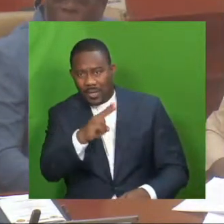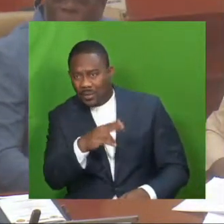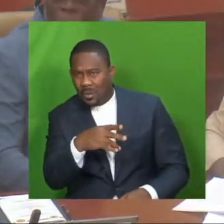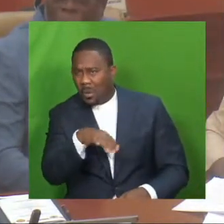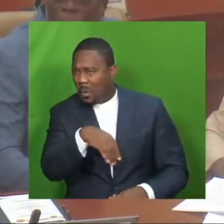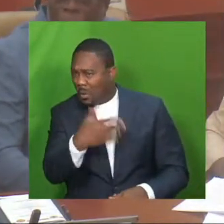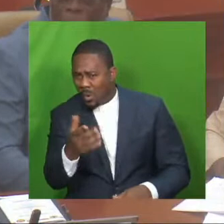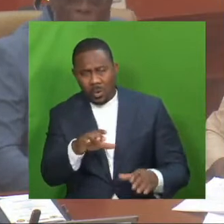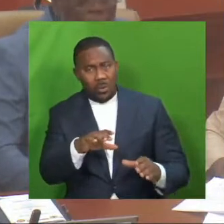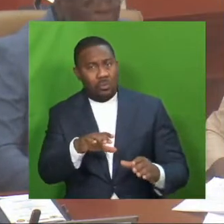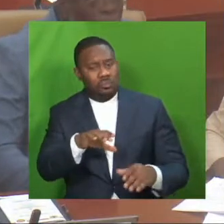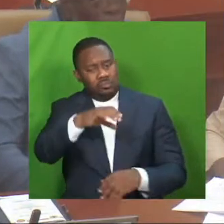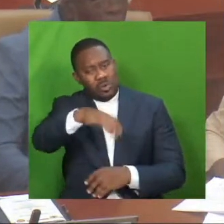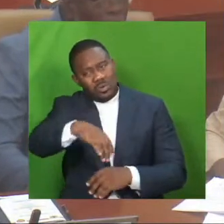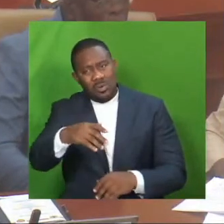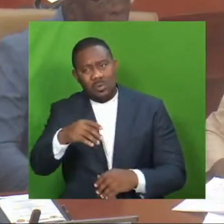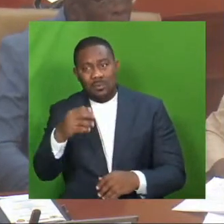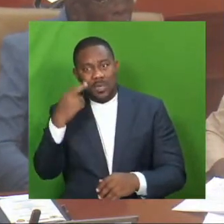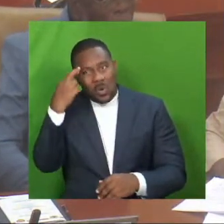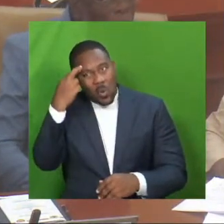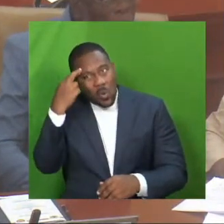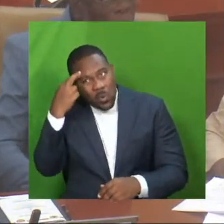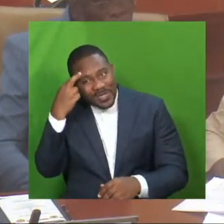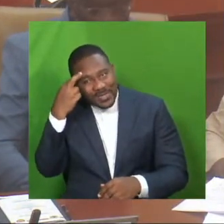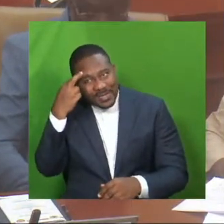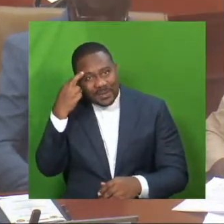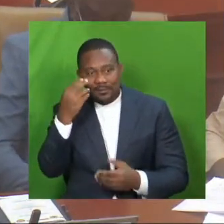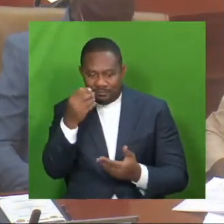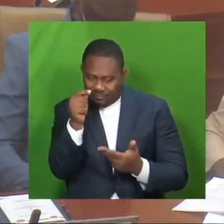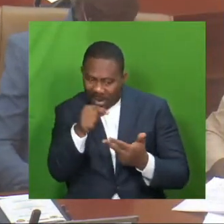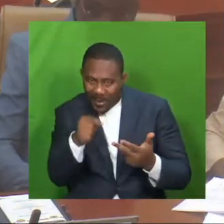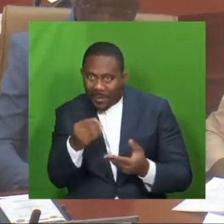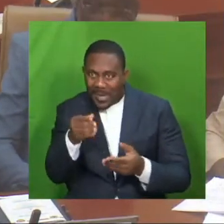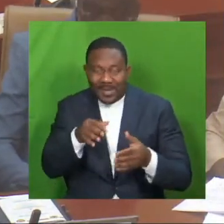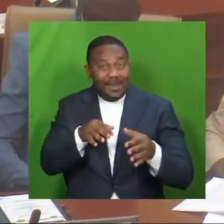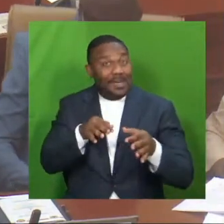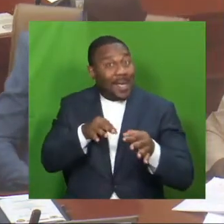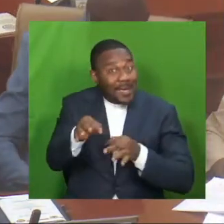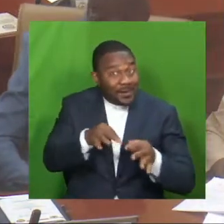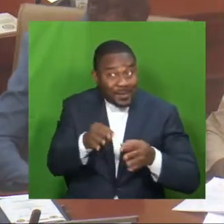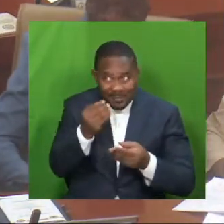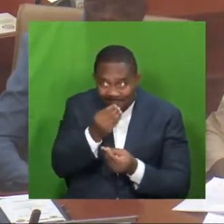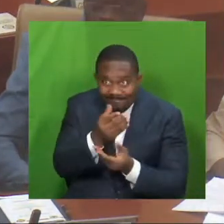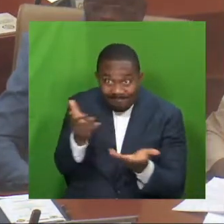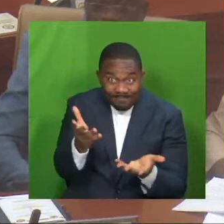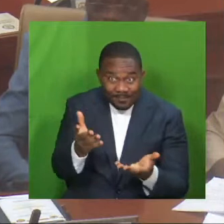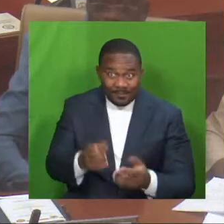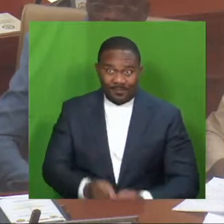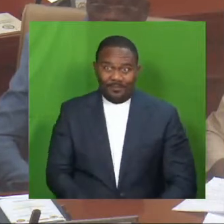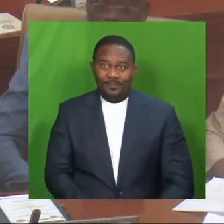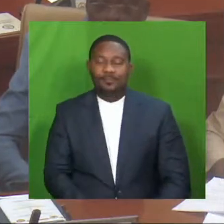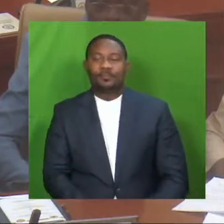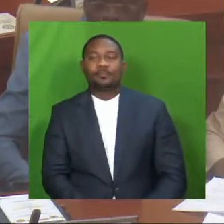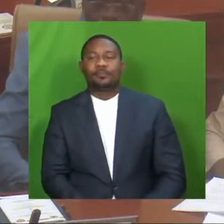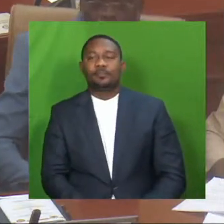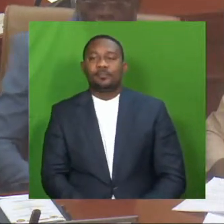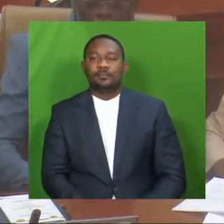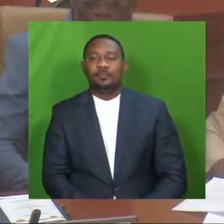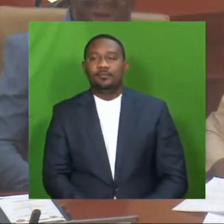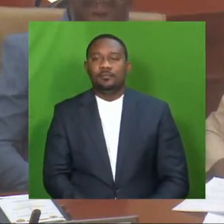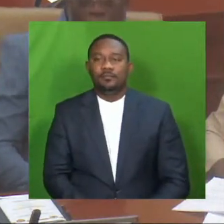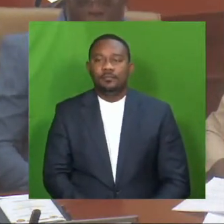for other purposes? You are given reasonable explanation why you are not there. So, Mr. Speaker,